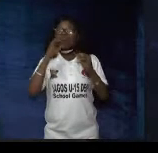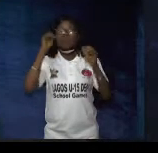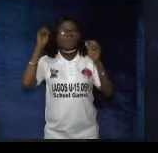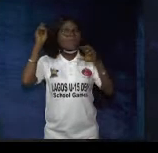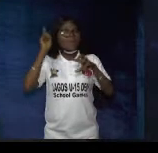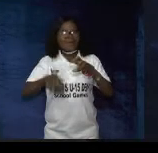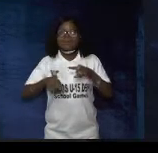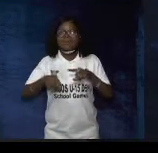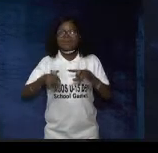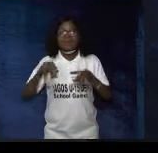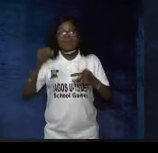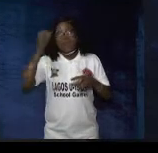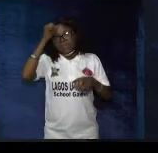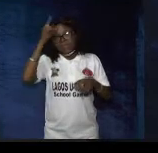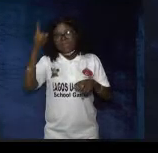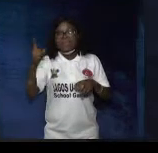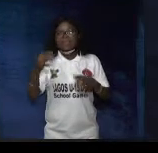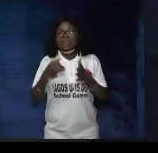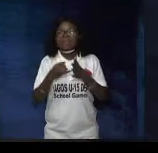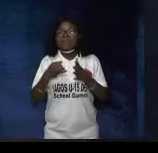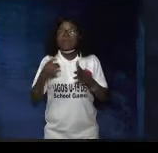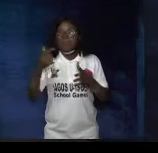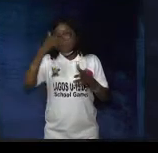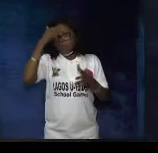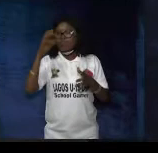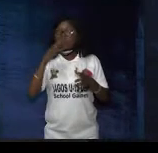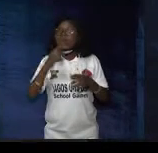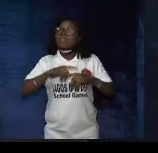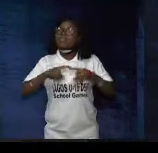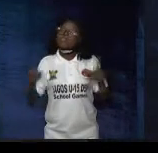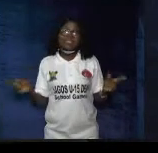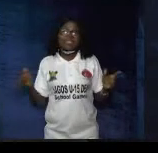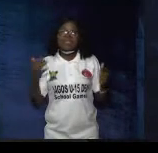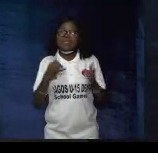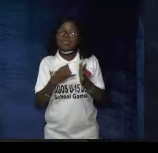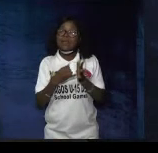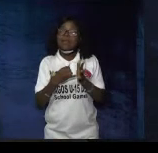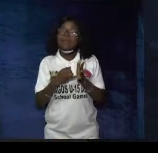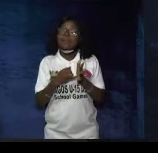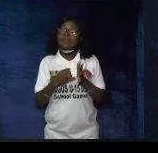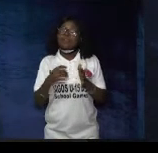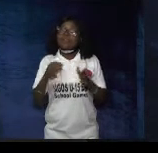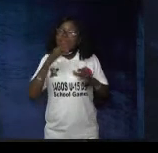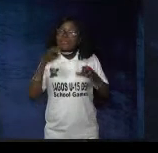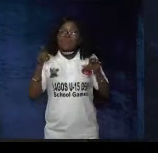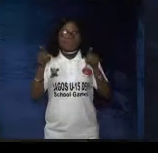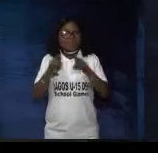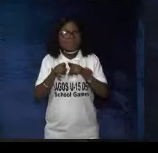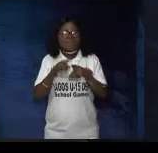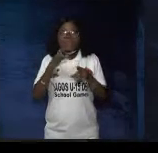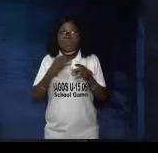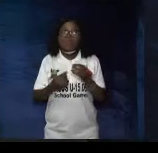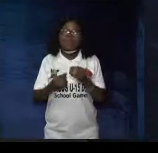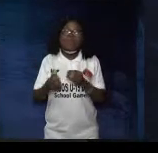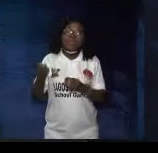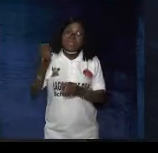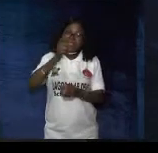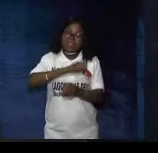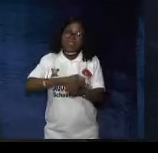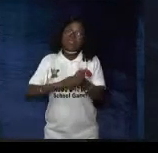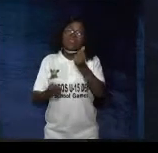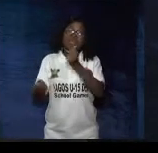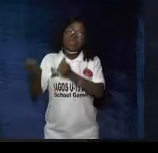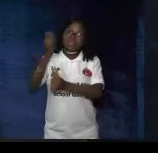it around this way, you observe that you cannot distinguish between this point like this or this point like this. Now which one is A, which one is